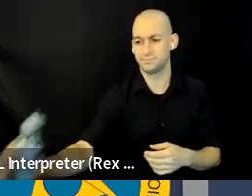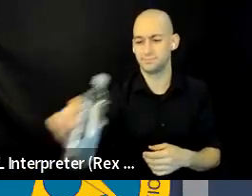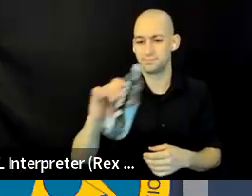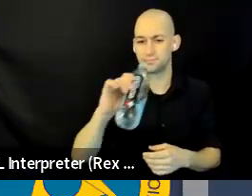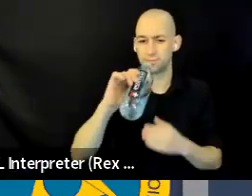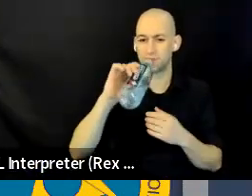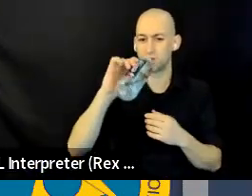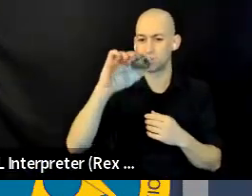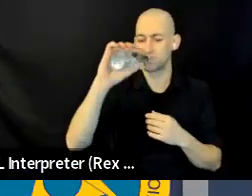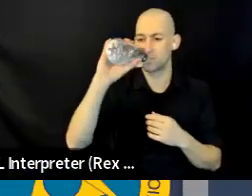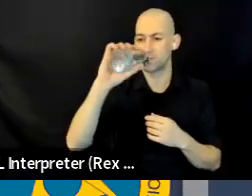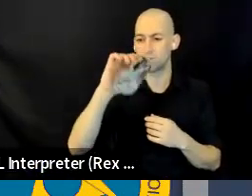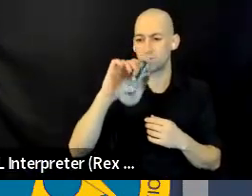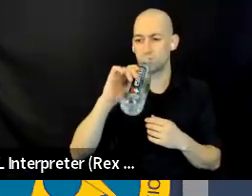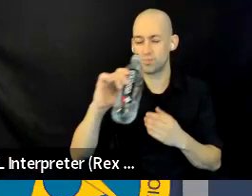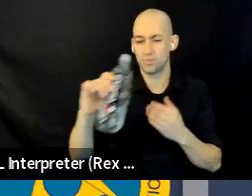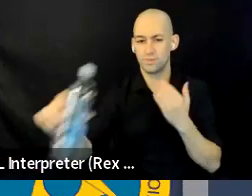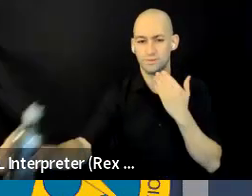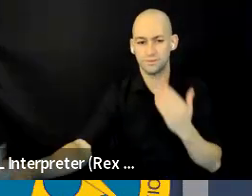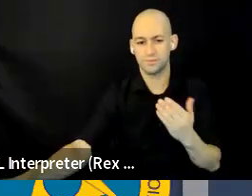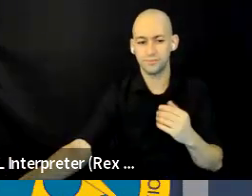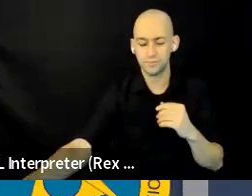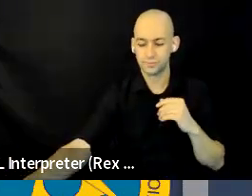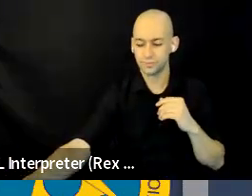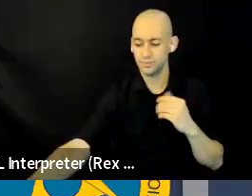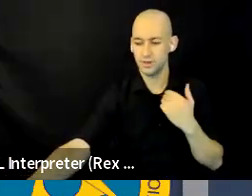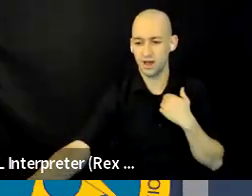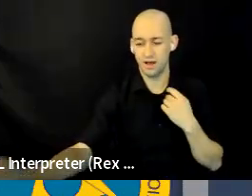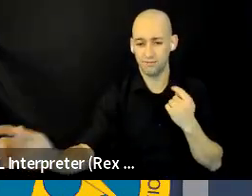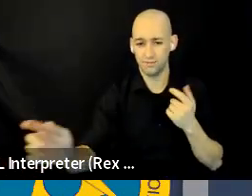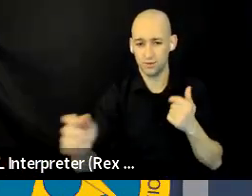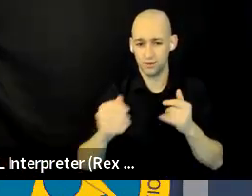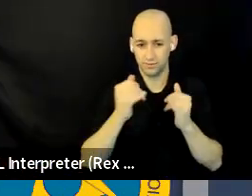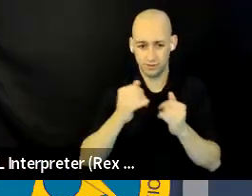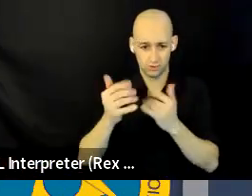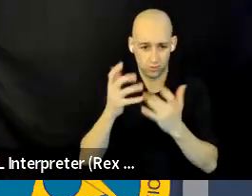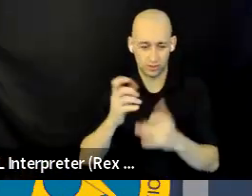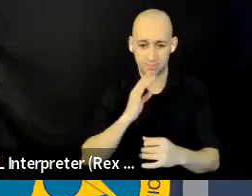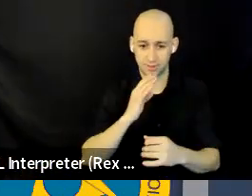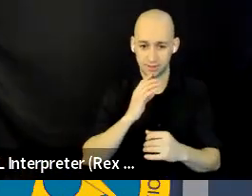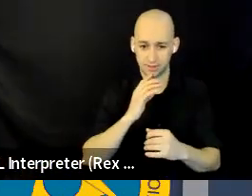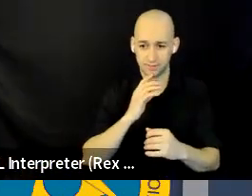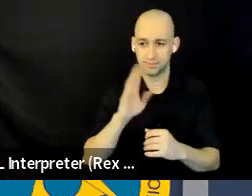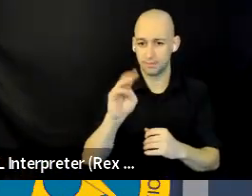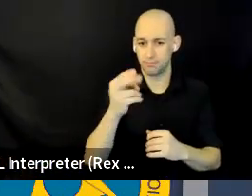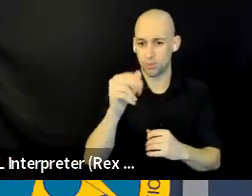Thank you. We do have a couple of individuals that would like to speak. Ruhama Tureda from the Carpenters Union.